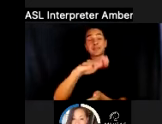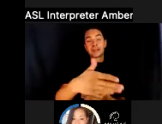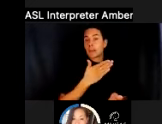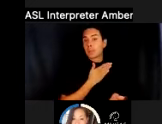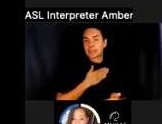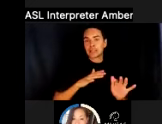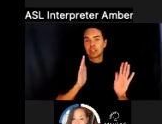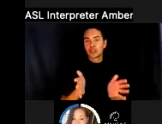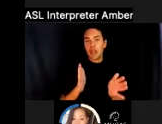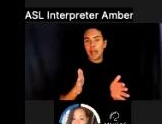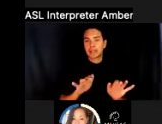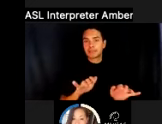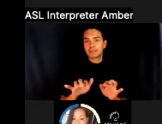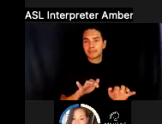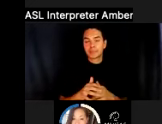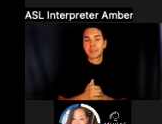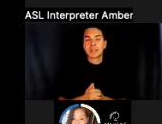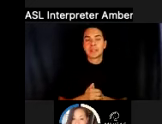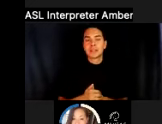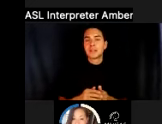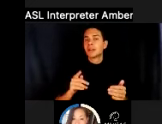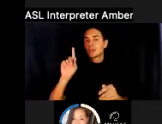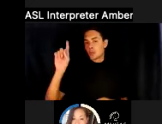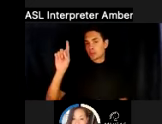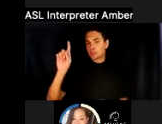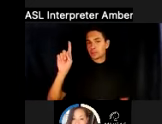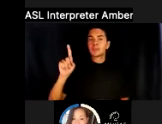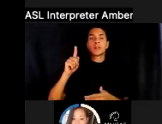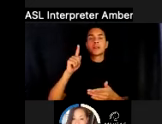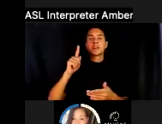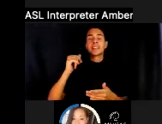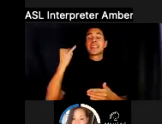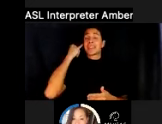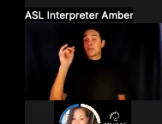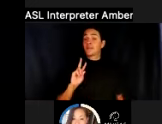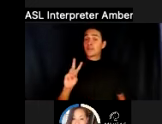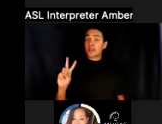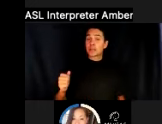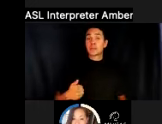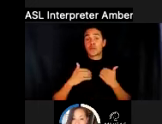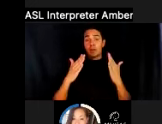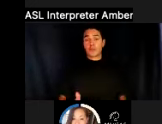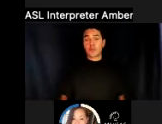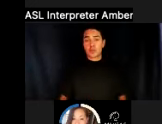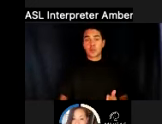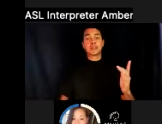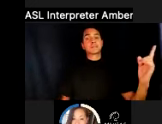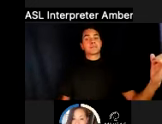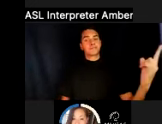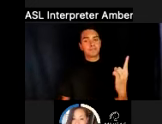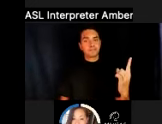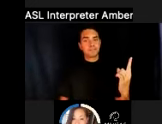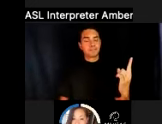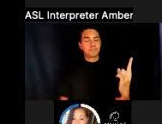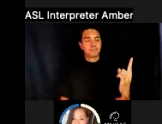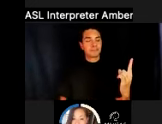chat. Okay, what can you say or do to assure a victim survivor that what they